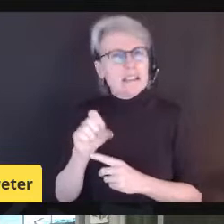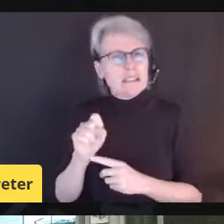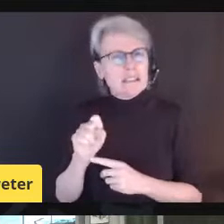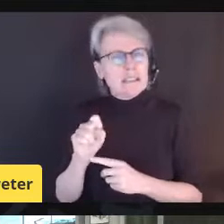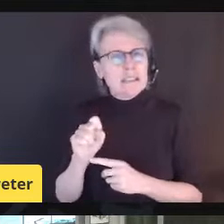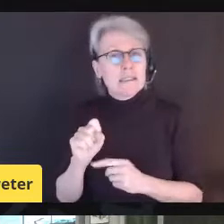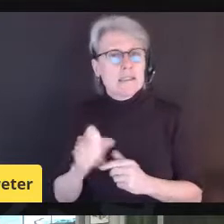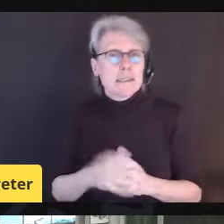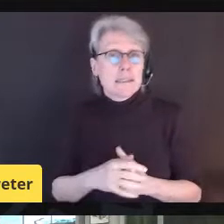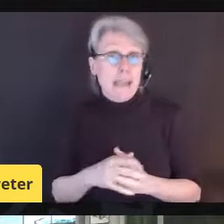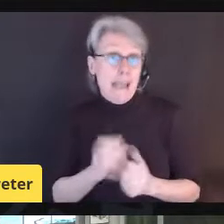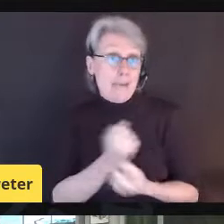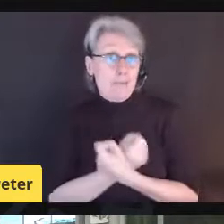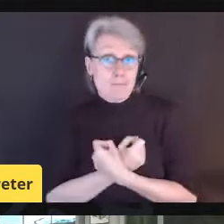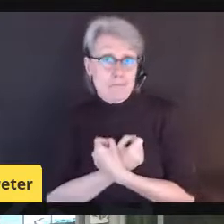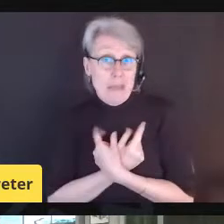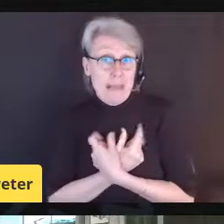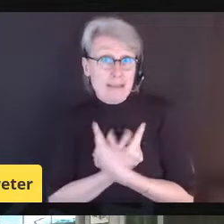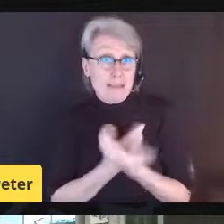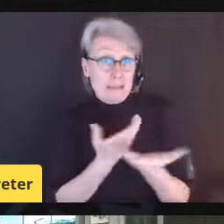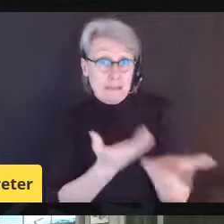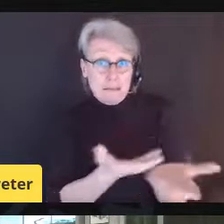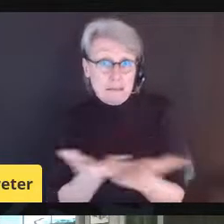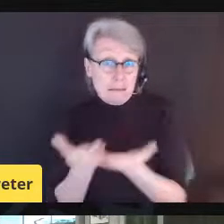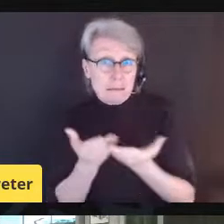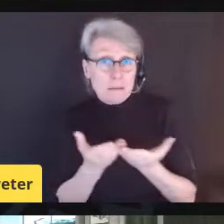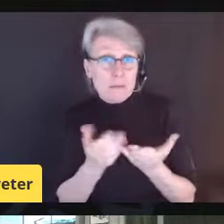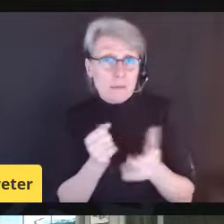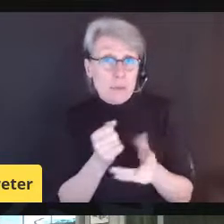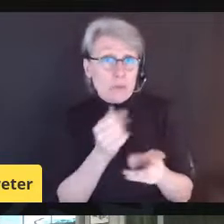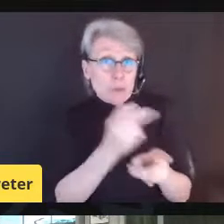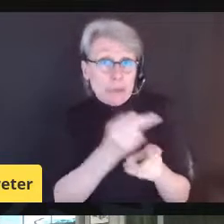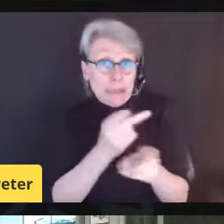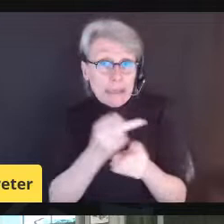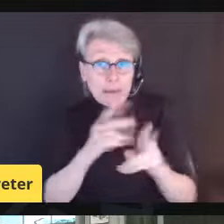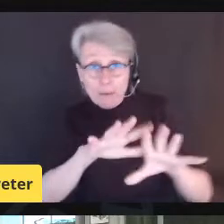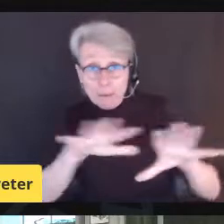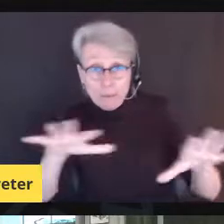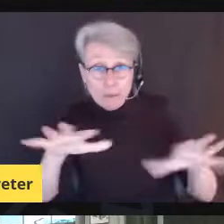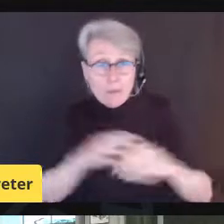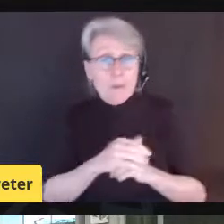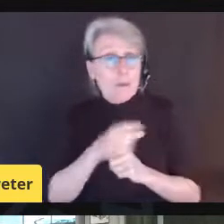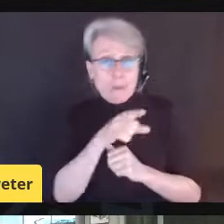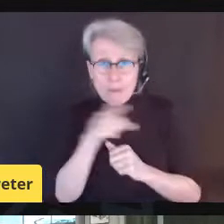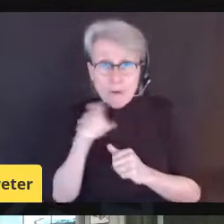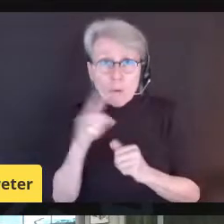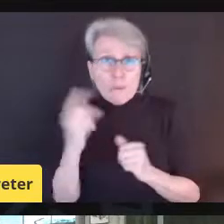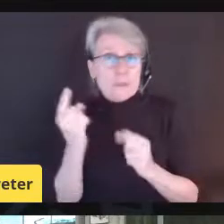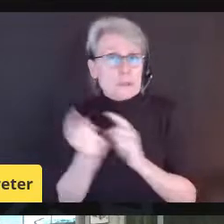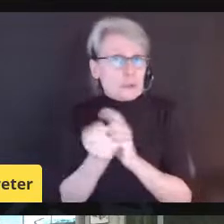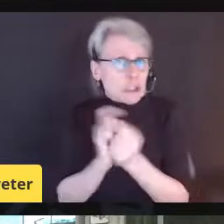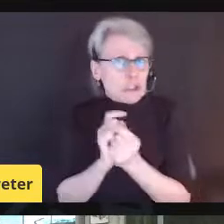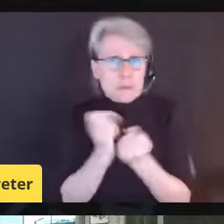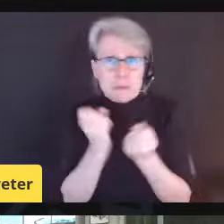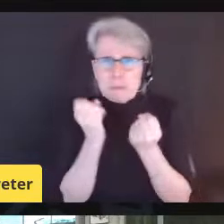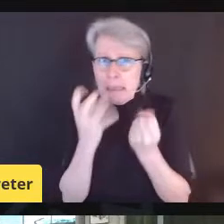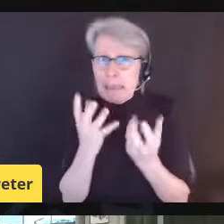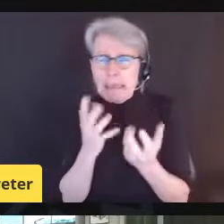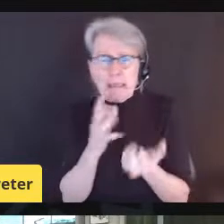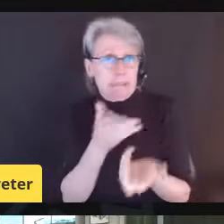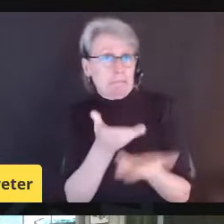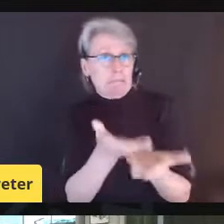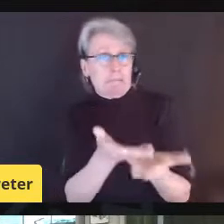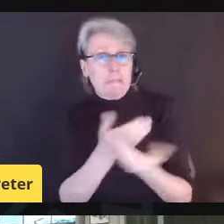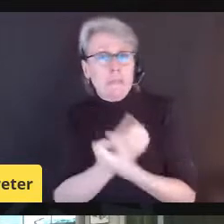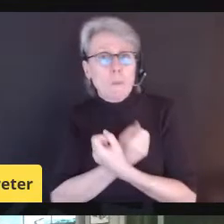because they are like living animals and they're always changing, and there's so many different things that we don't know about them. It's really hard